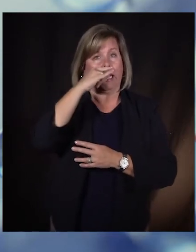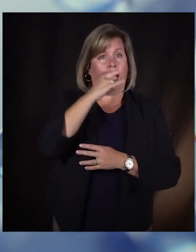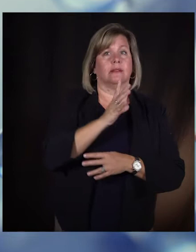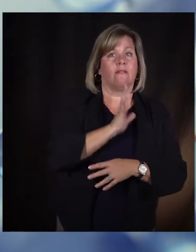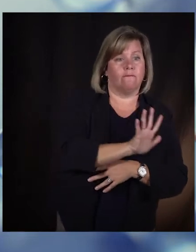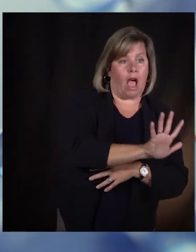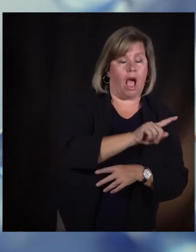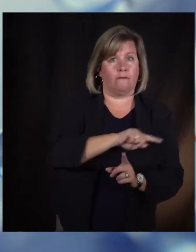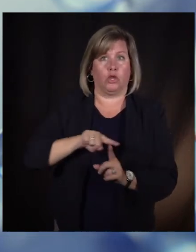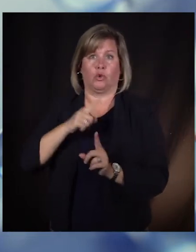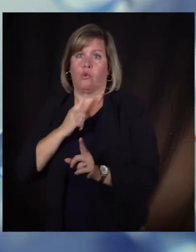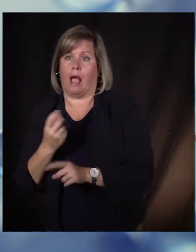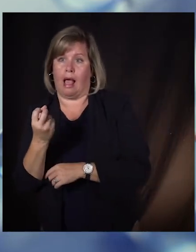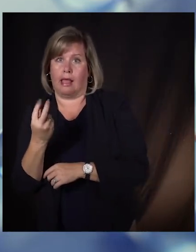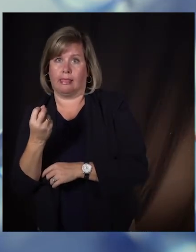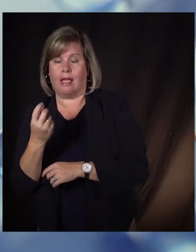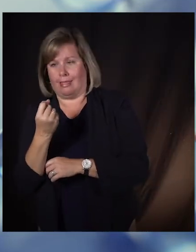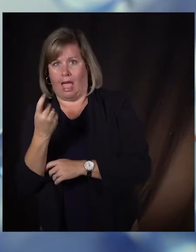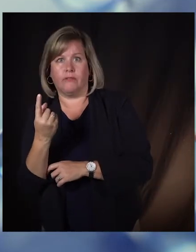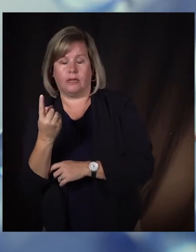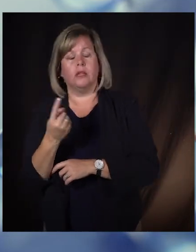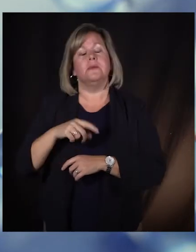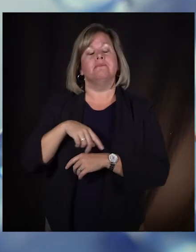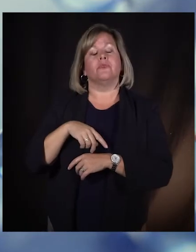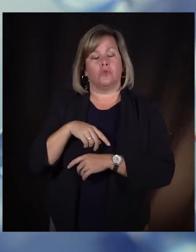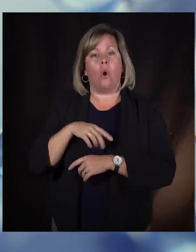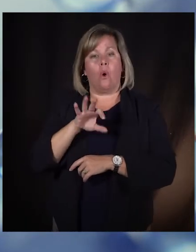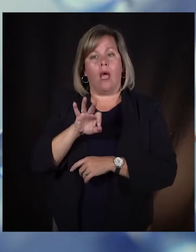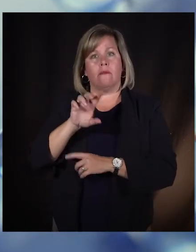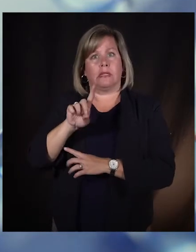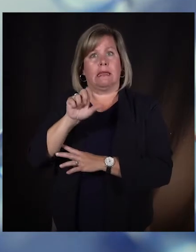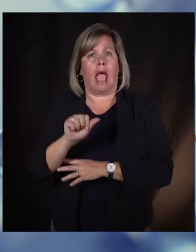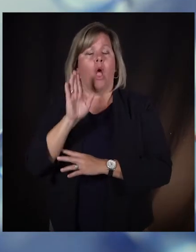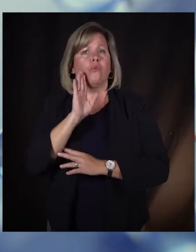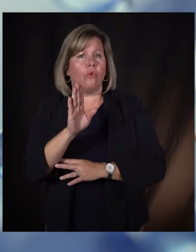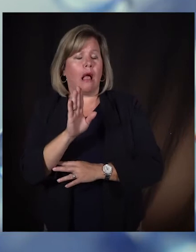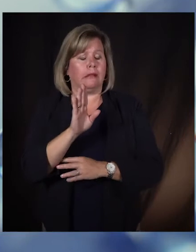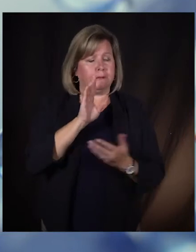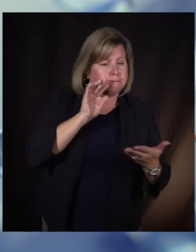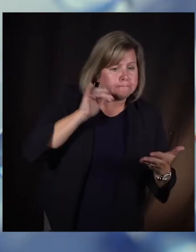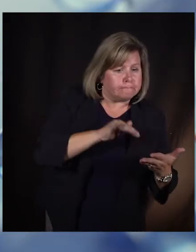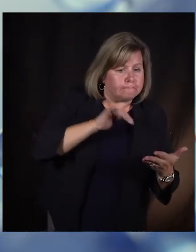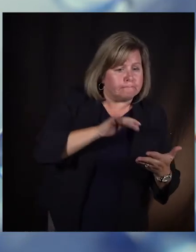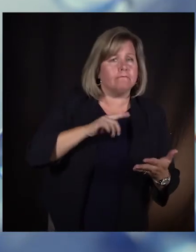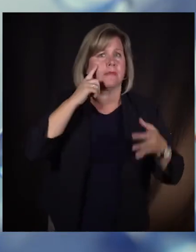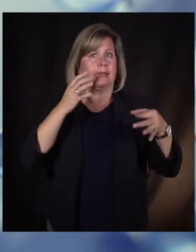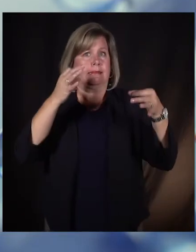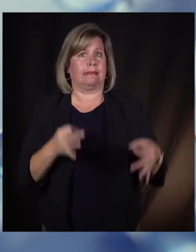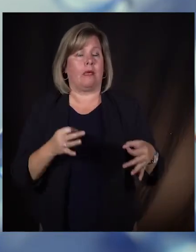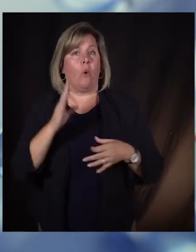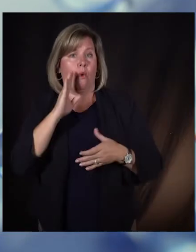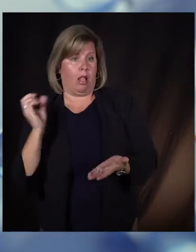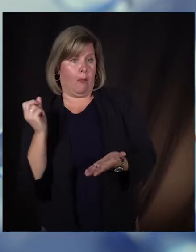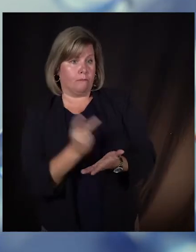and is scheduling a hearing to review that data later this month. Hopefully, they will report out an approval from